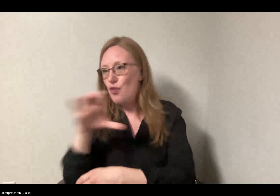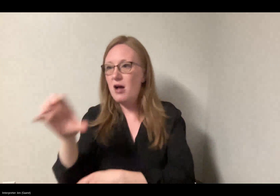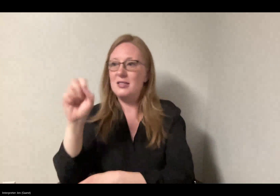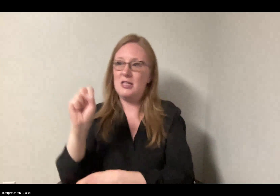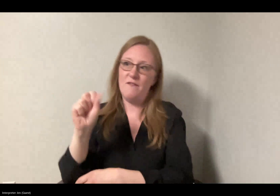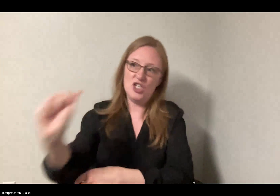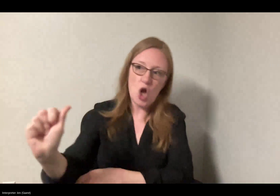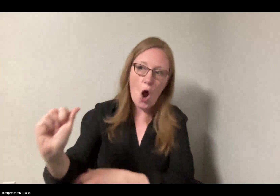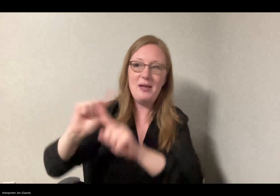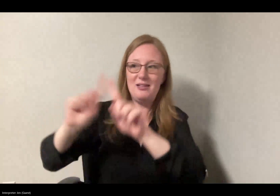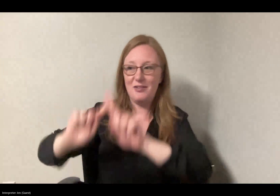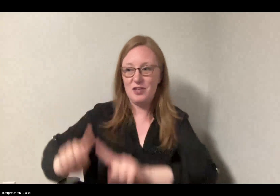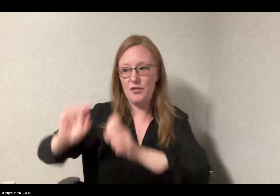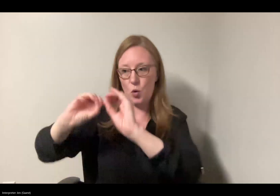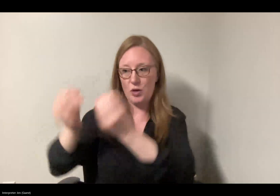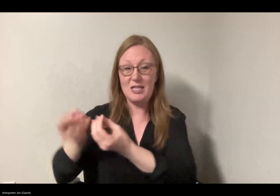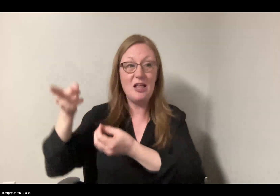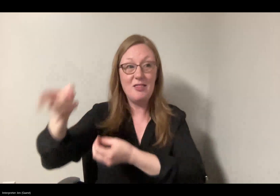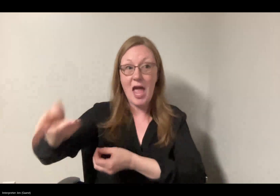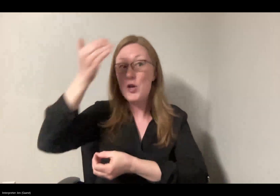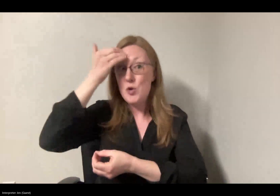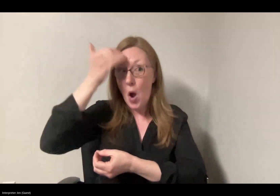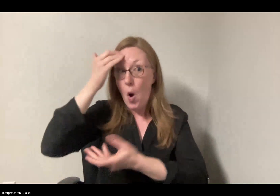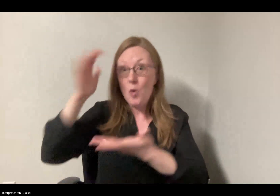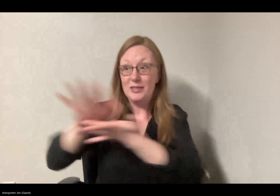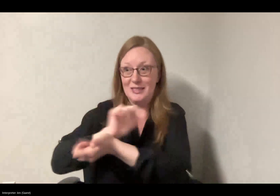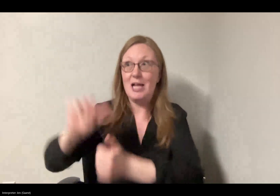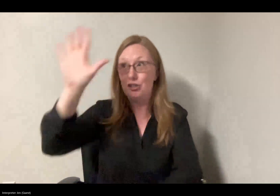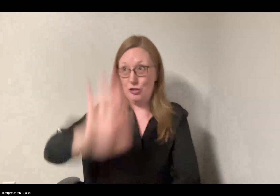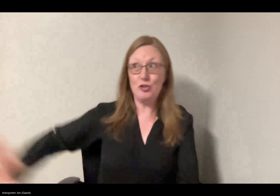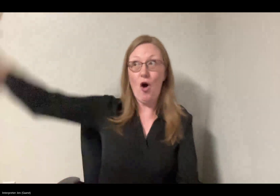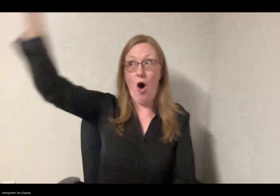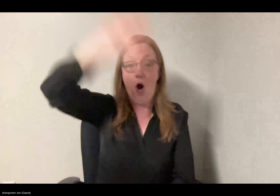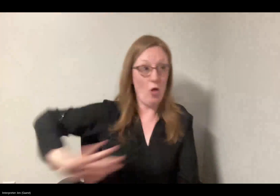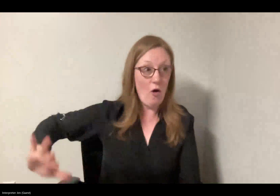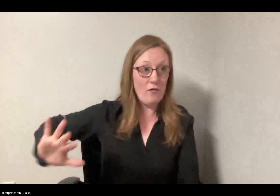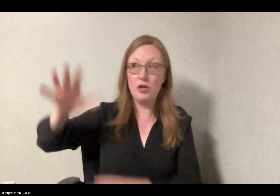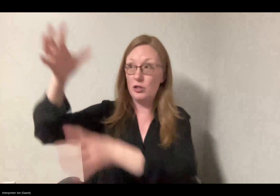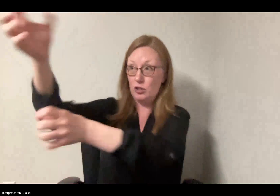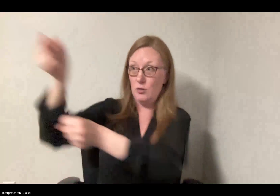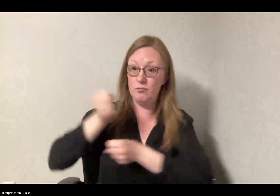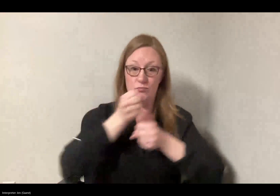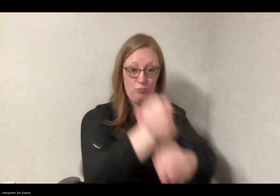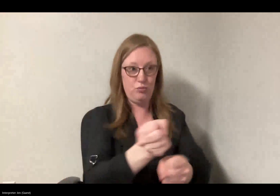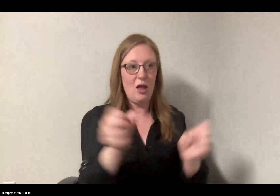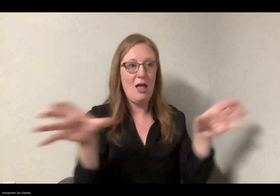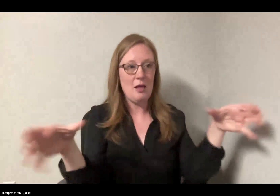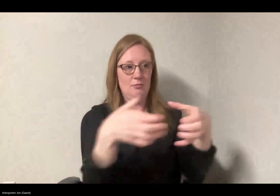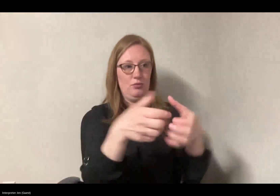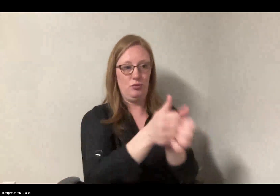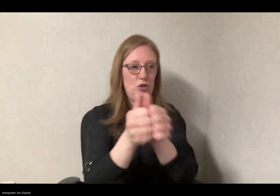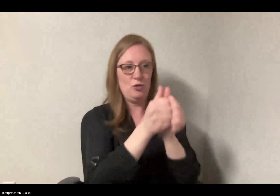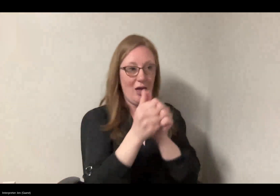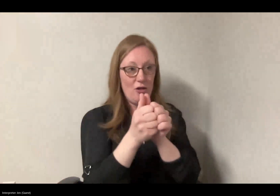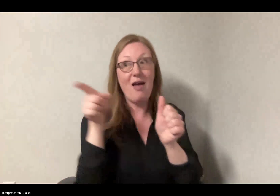these different NGOs. They go to disasters all over the country. You can get those people there and get them assembled and tell